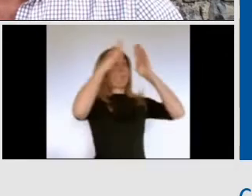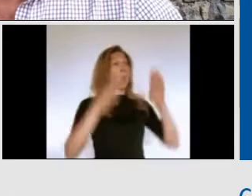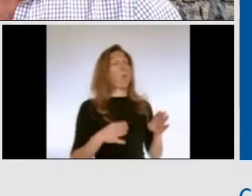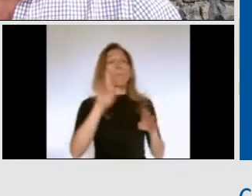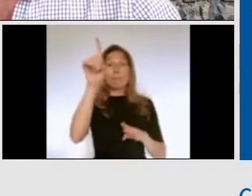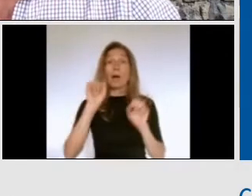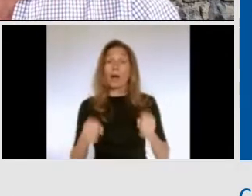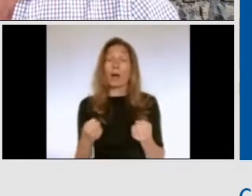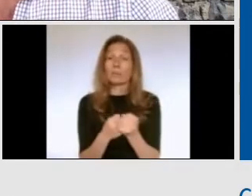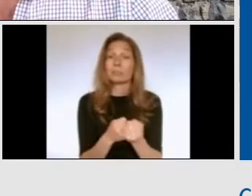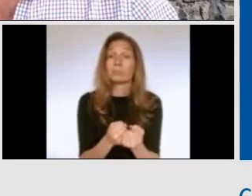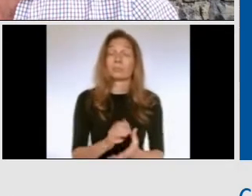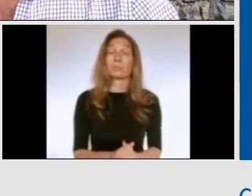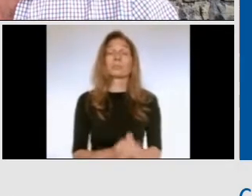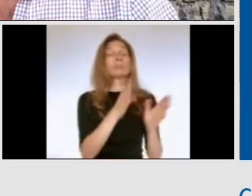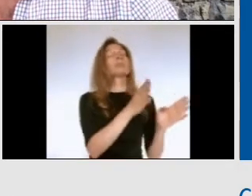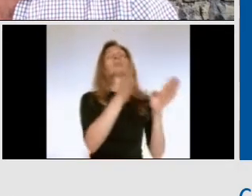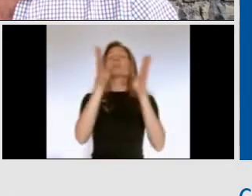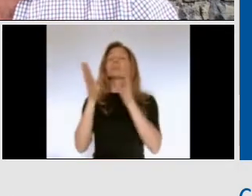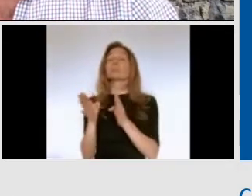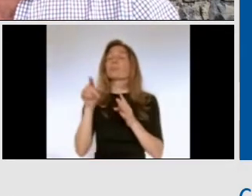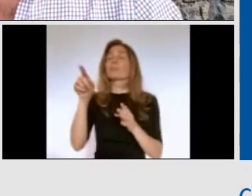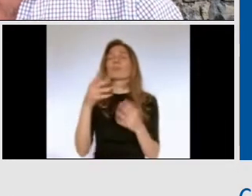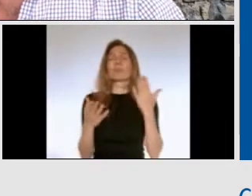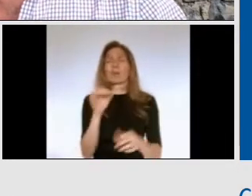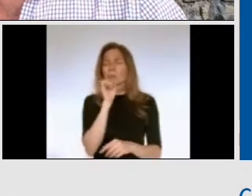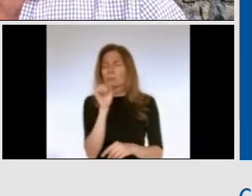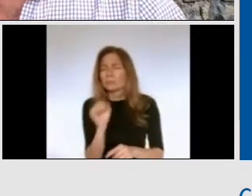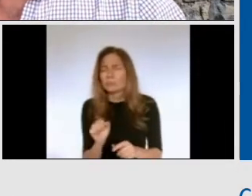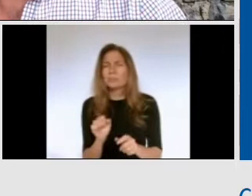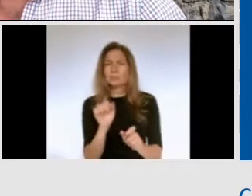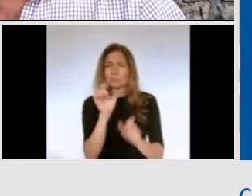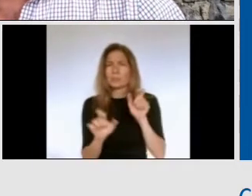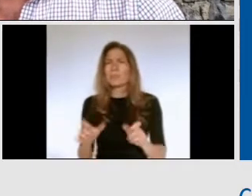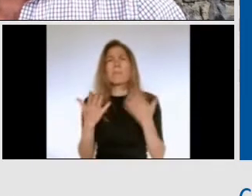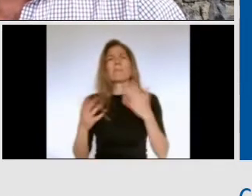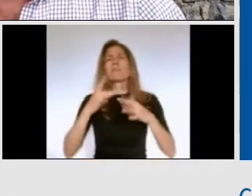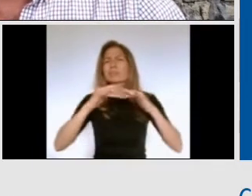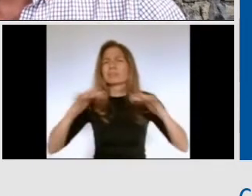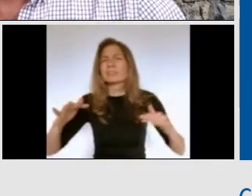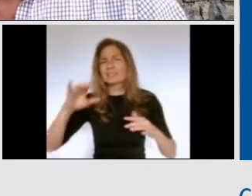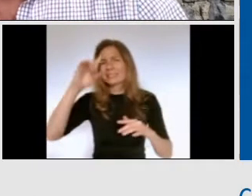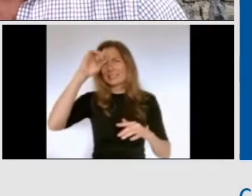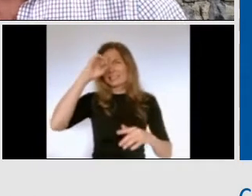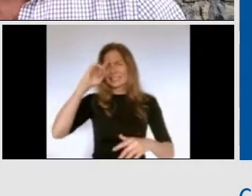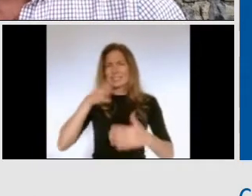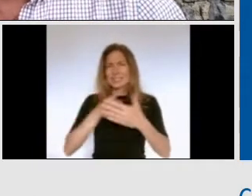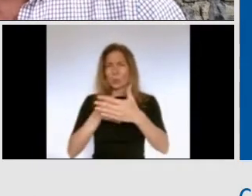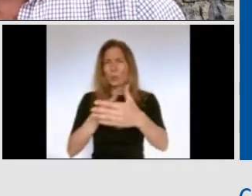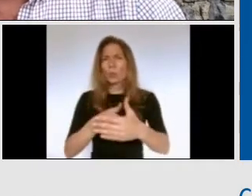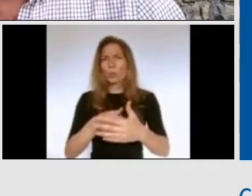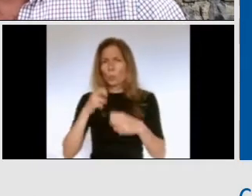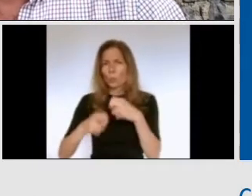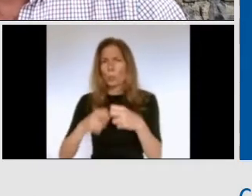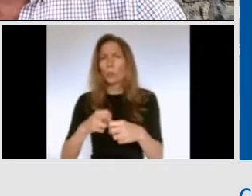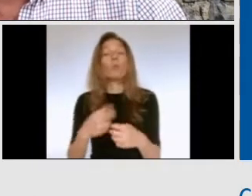home. Caring for older individuals with particular types of disorders will also be an interest of the